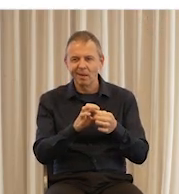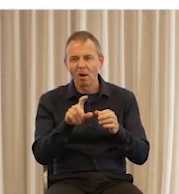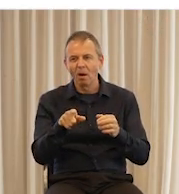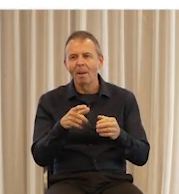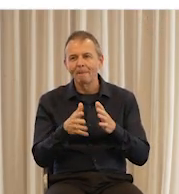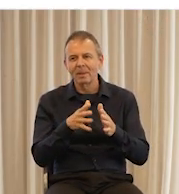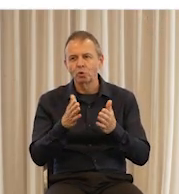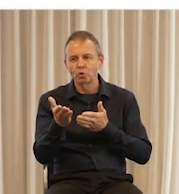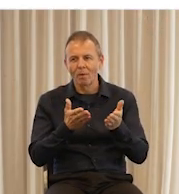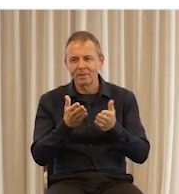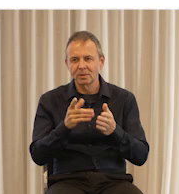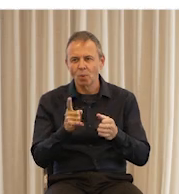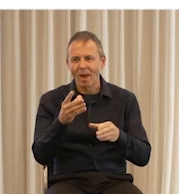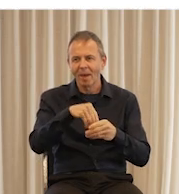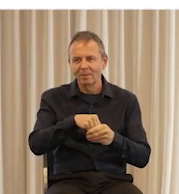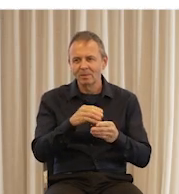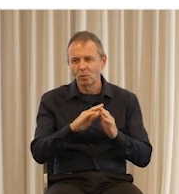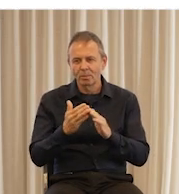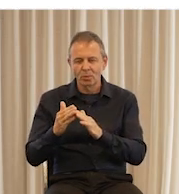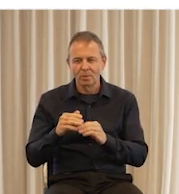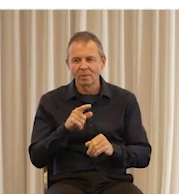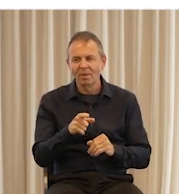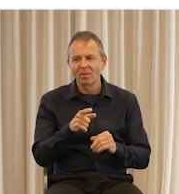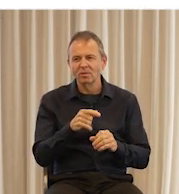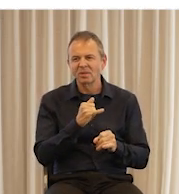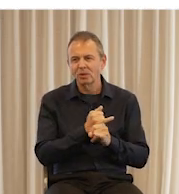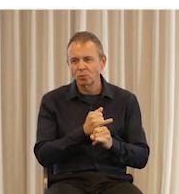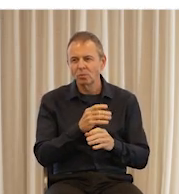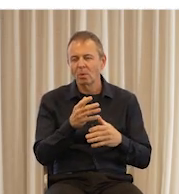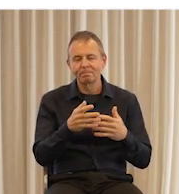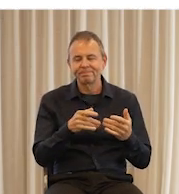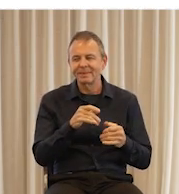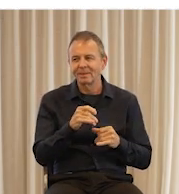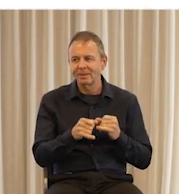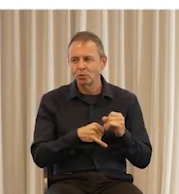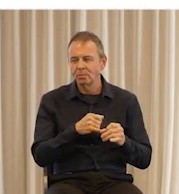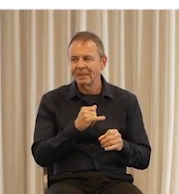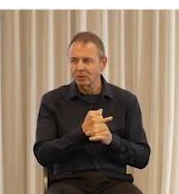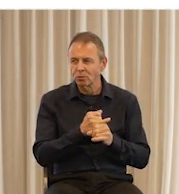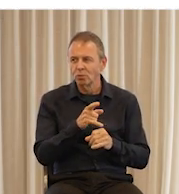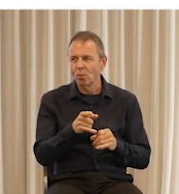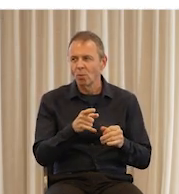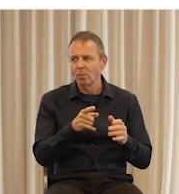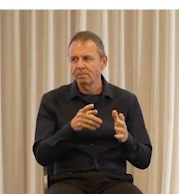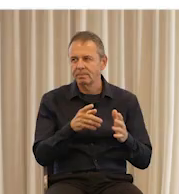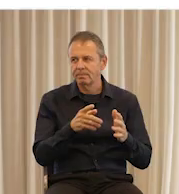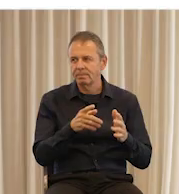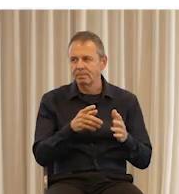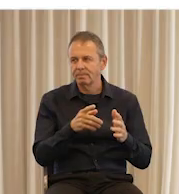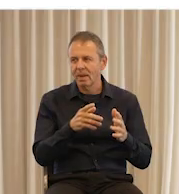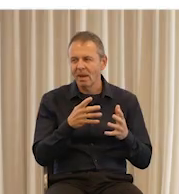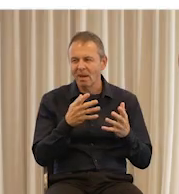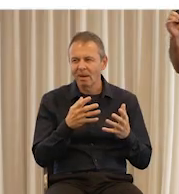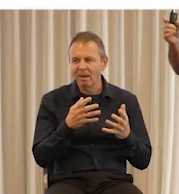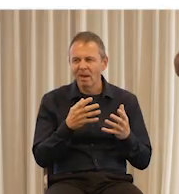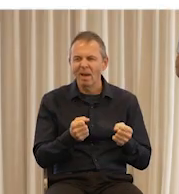element. Those institutions or businesses are part of community life, but there's really more to it. It's really